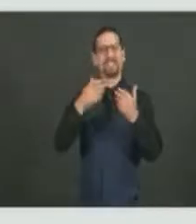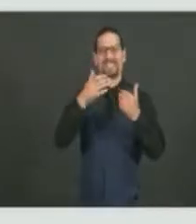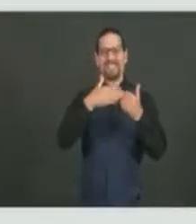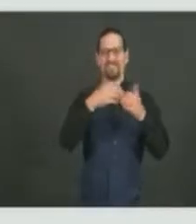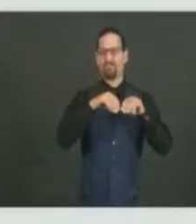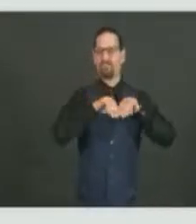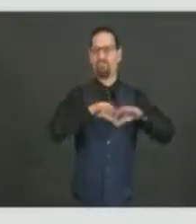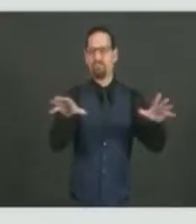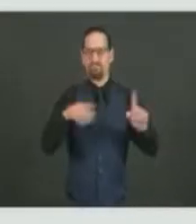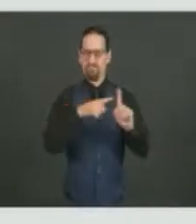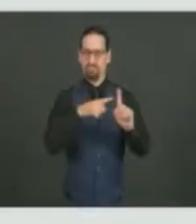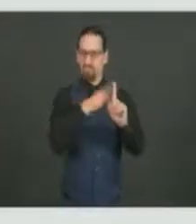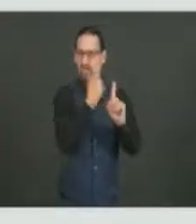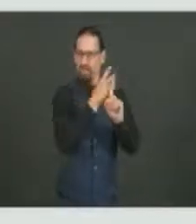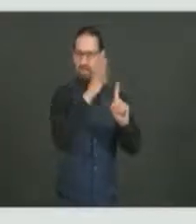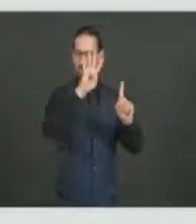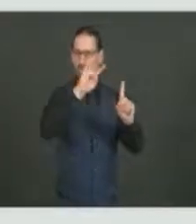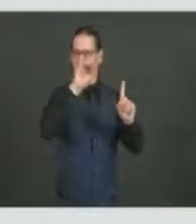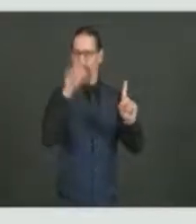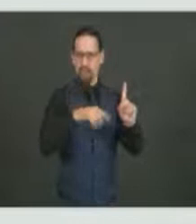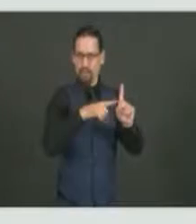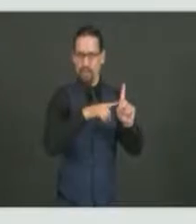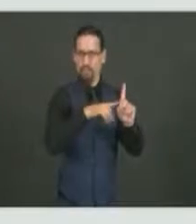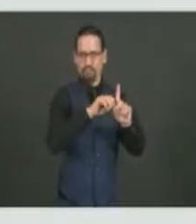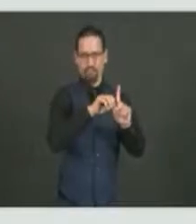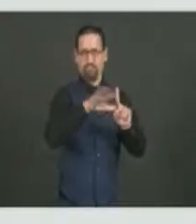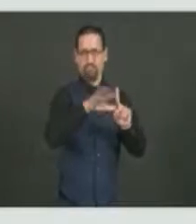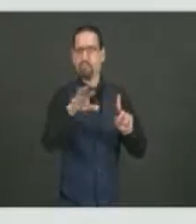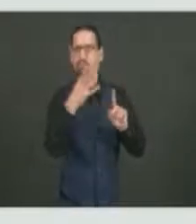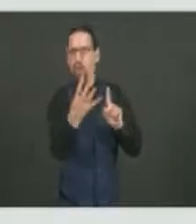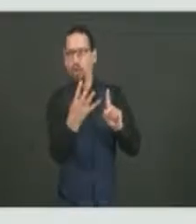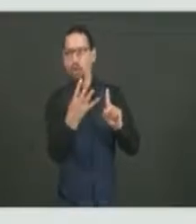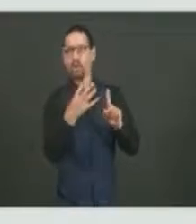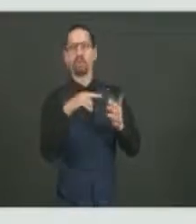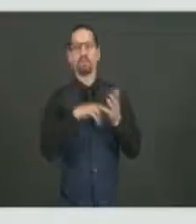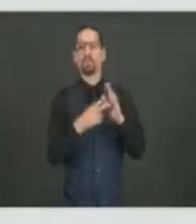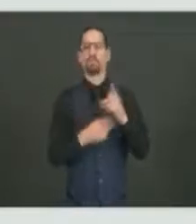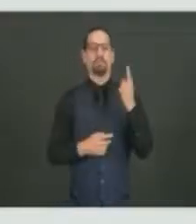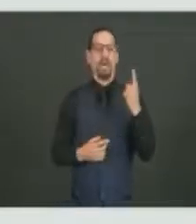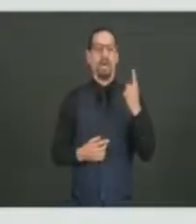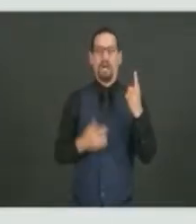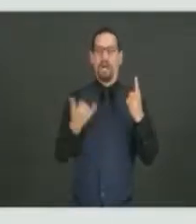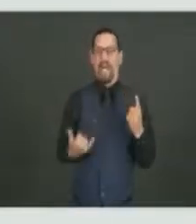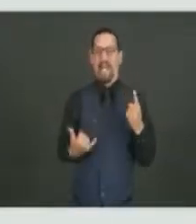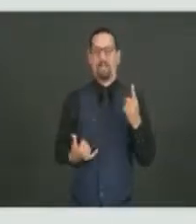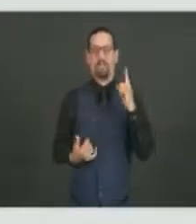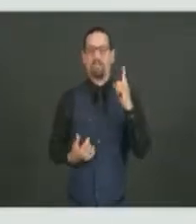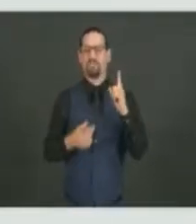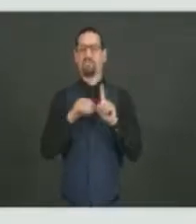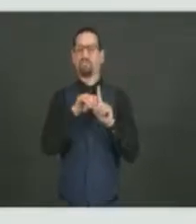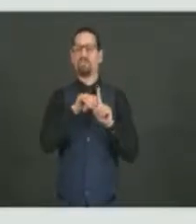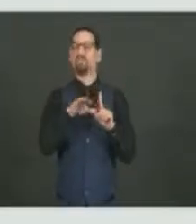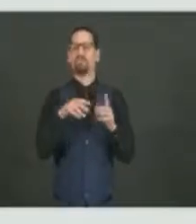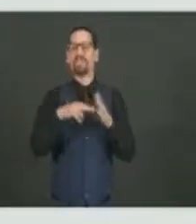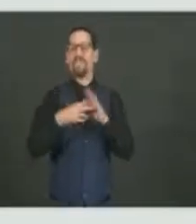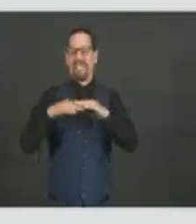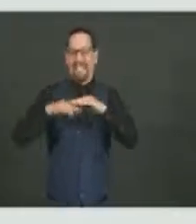others. Today, it's around 0.6, less than 1.